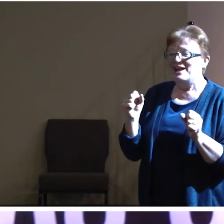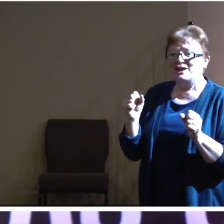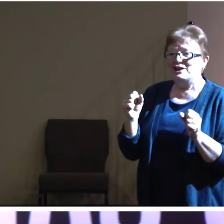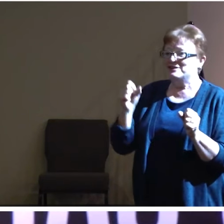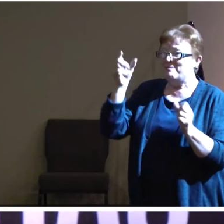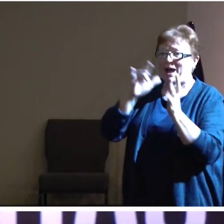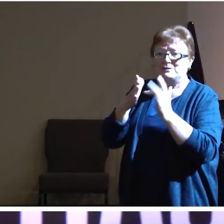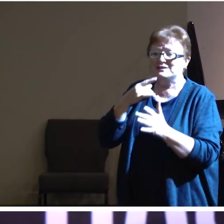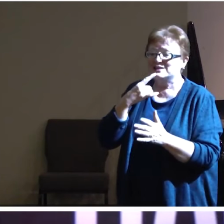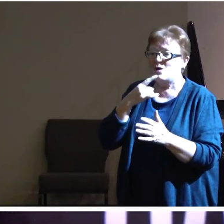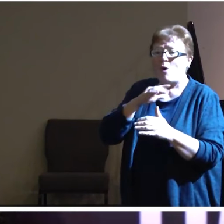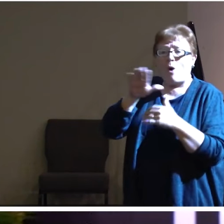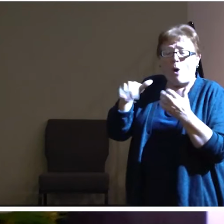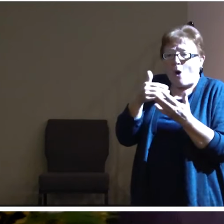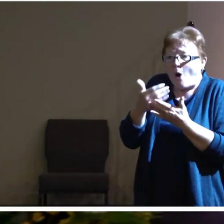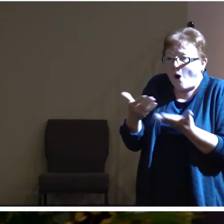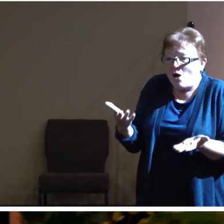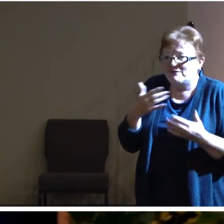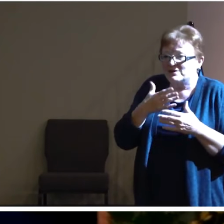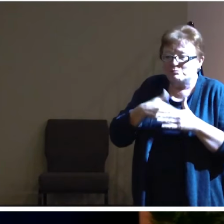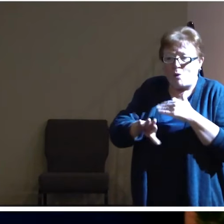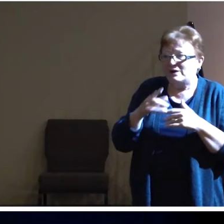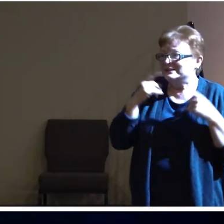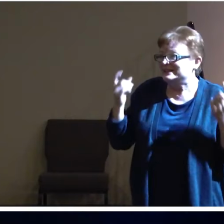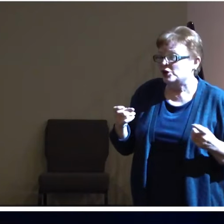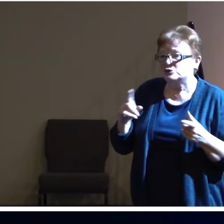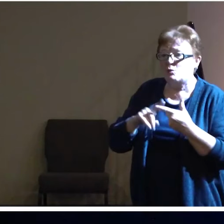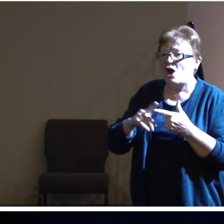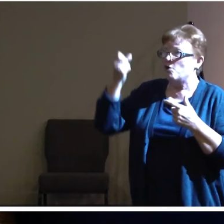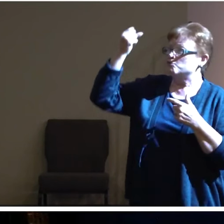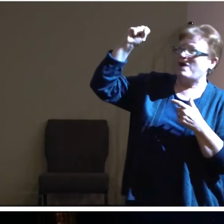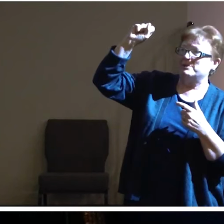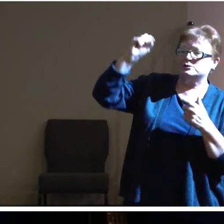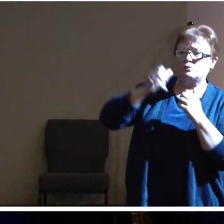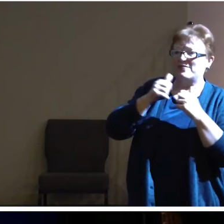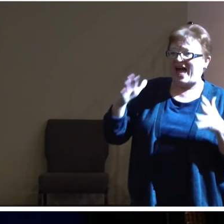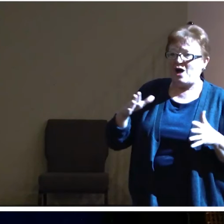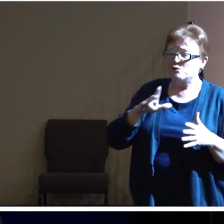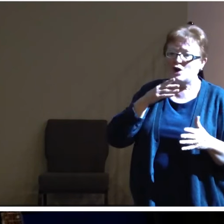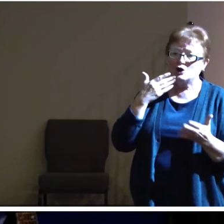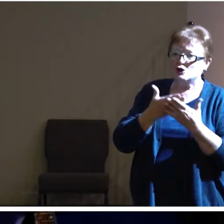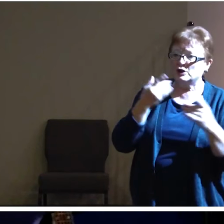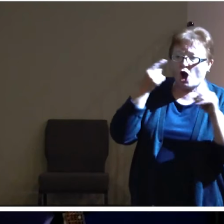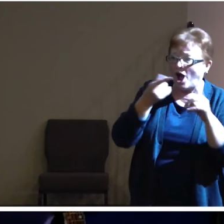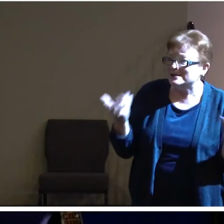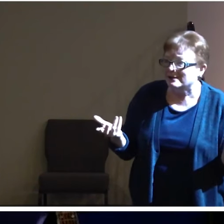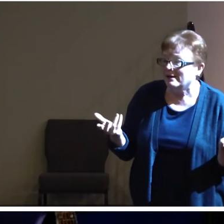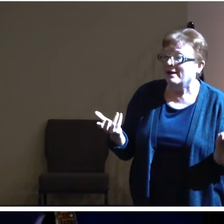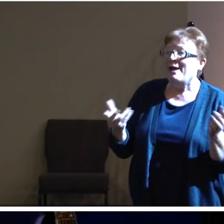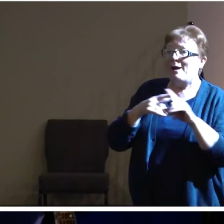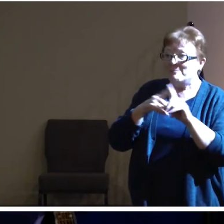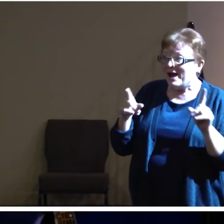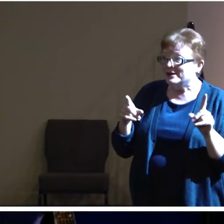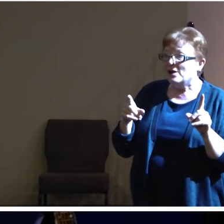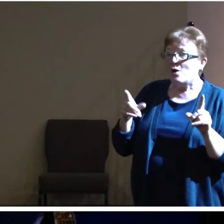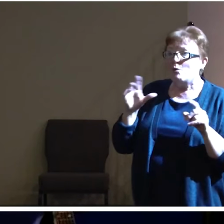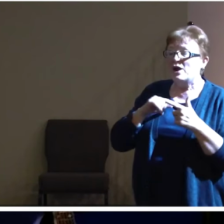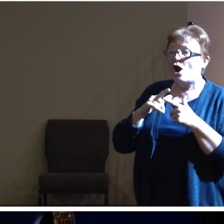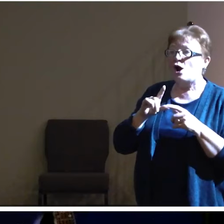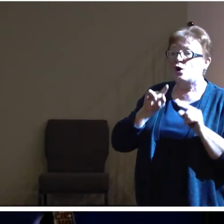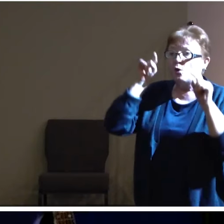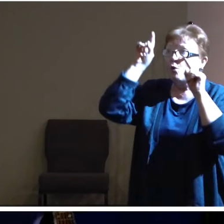included, are born sinners. We're rebels without a justifiable cause. And we are destined to a Christless